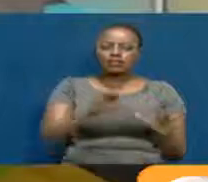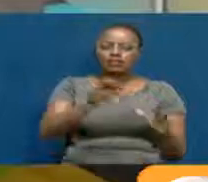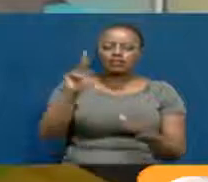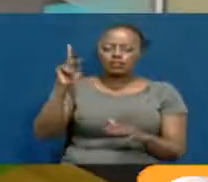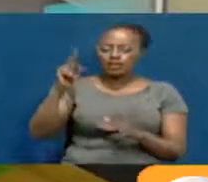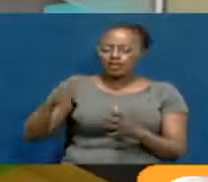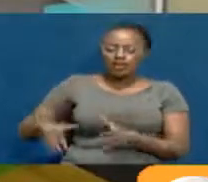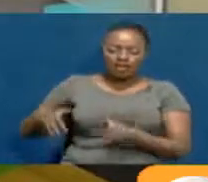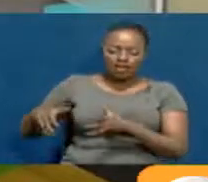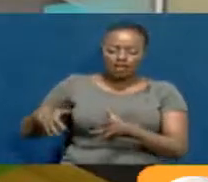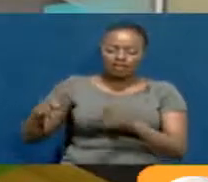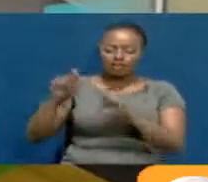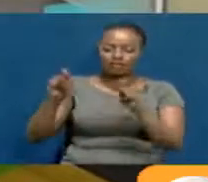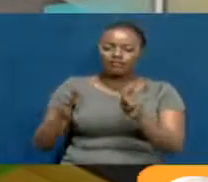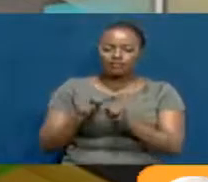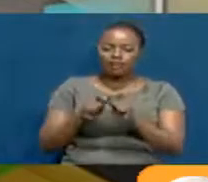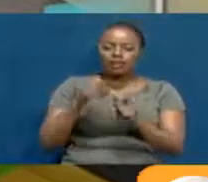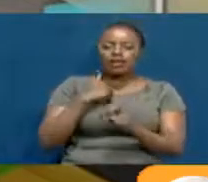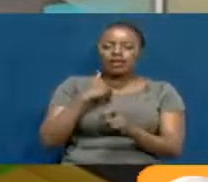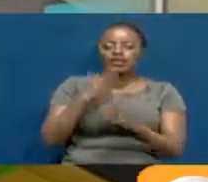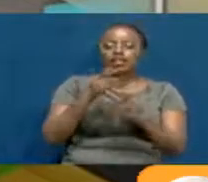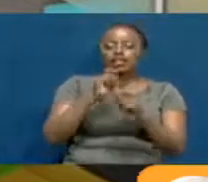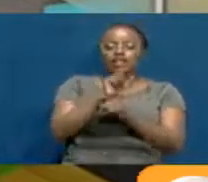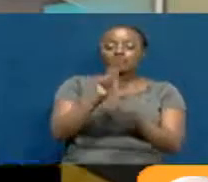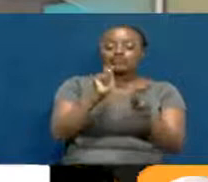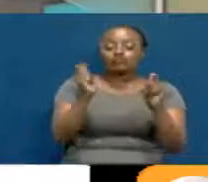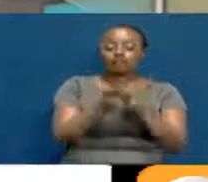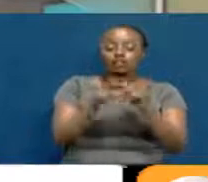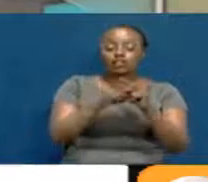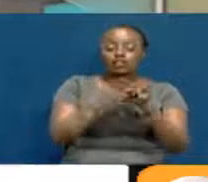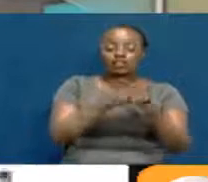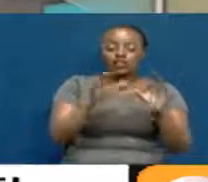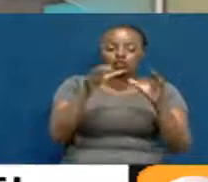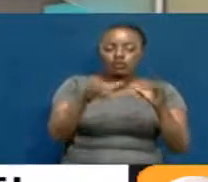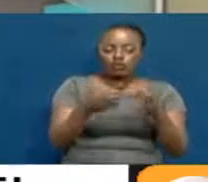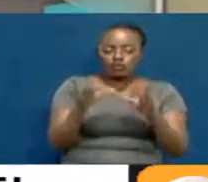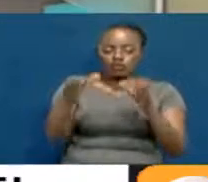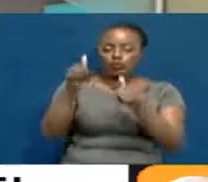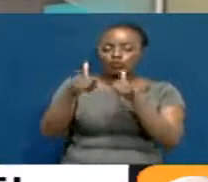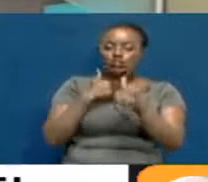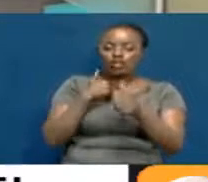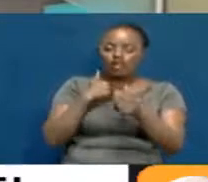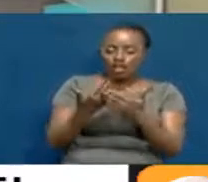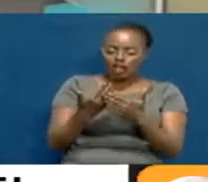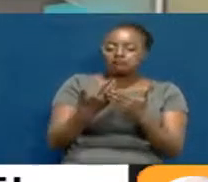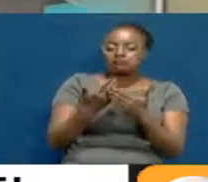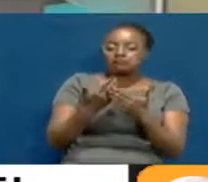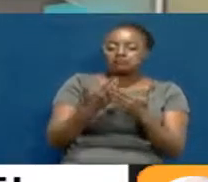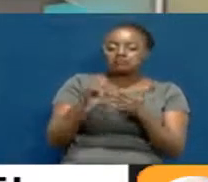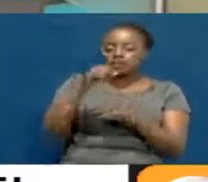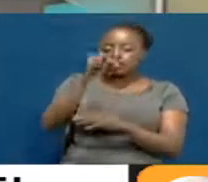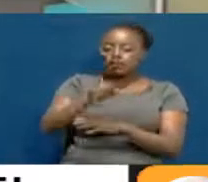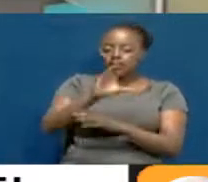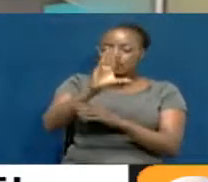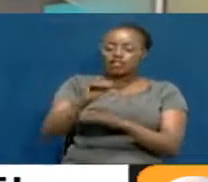The Kenya National Rugby 15s team head coach Paul Odera has made 11 changes to the starting lineup to the squad that will face the Leopards from South Africa this Saturday at the